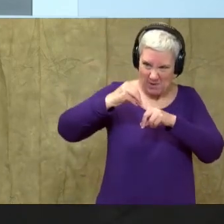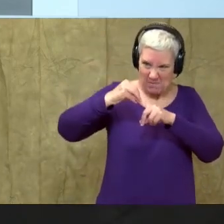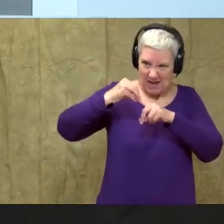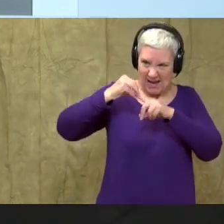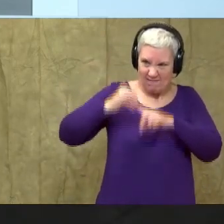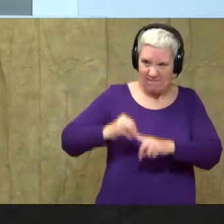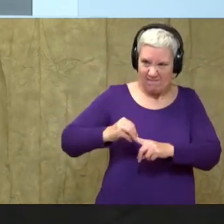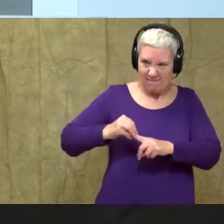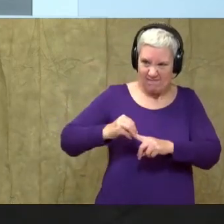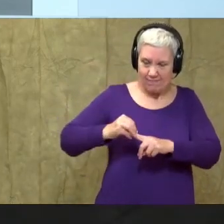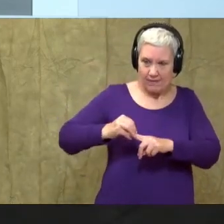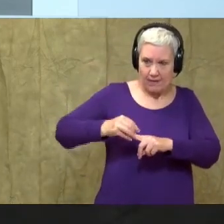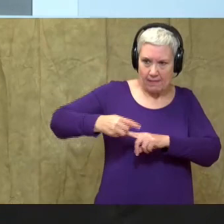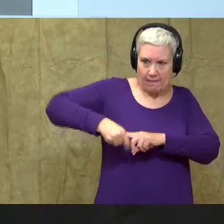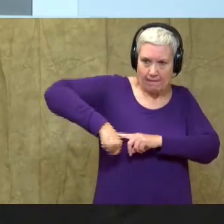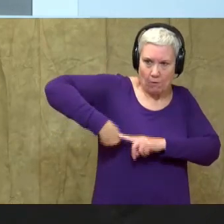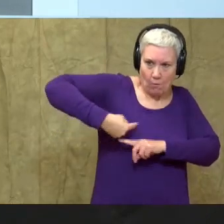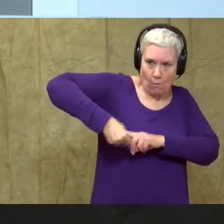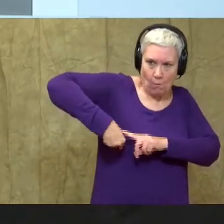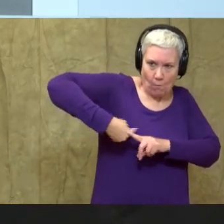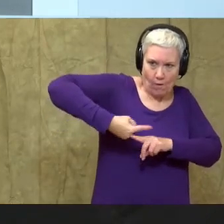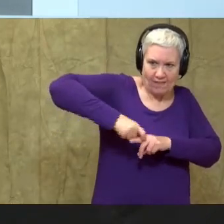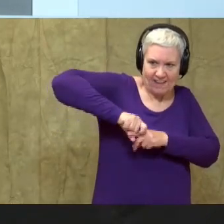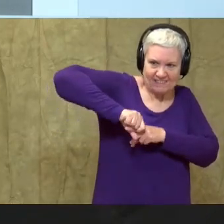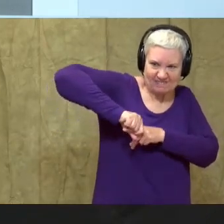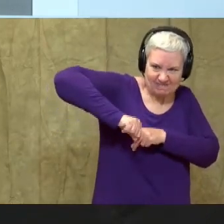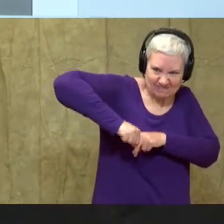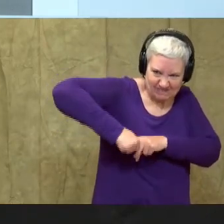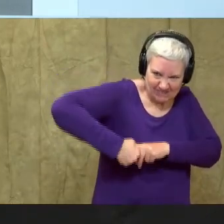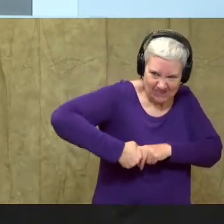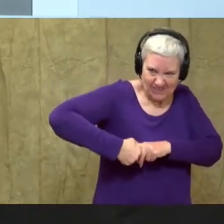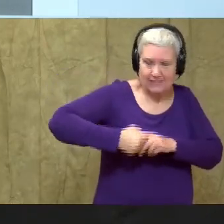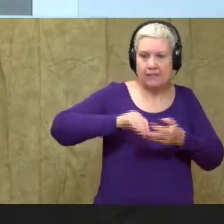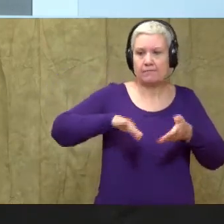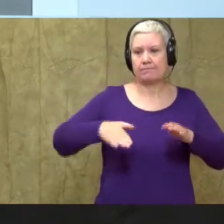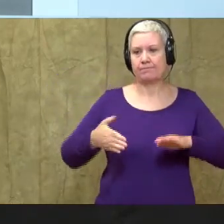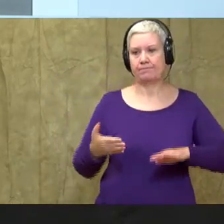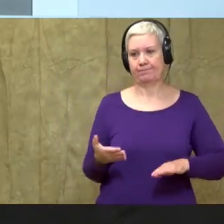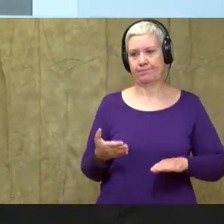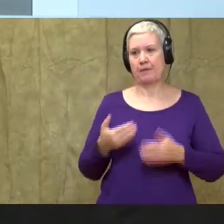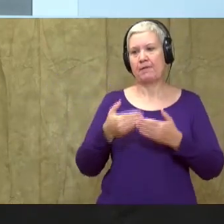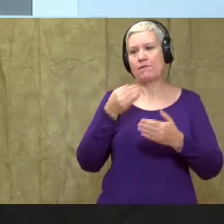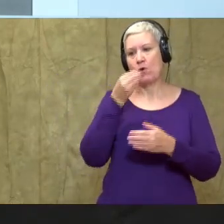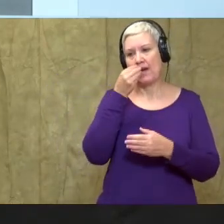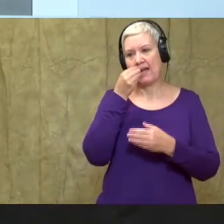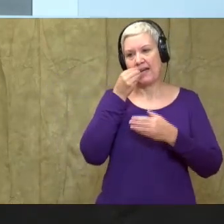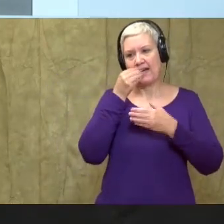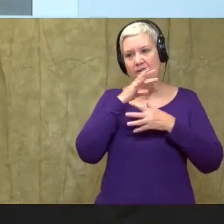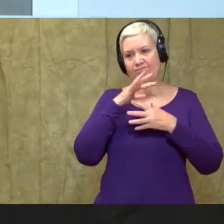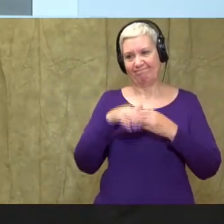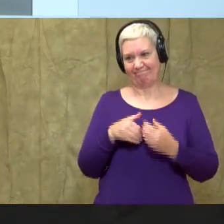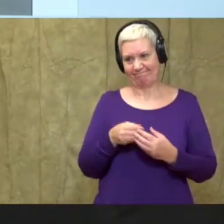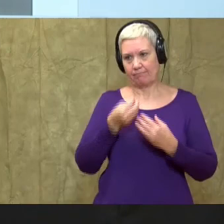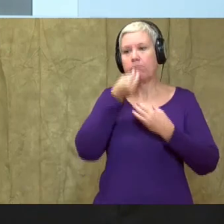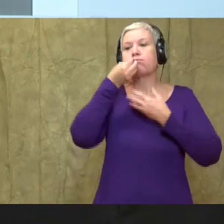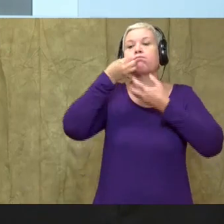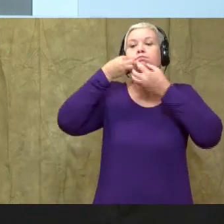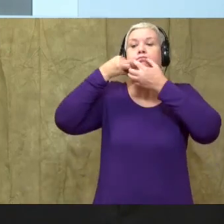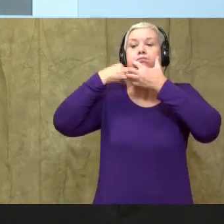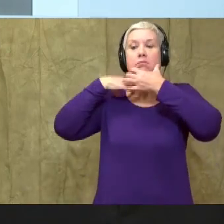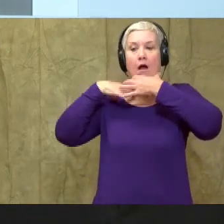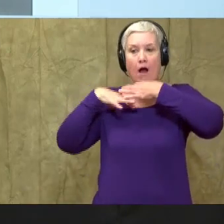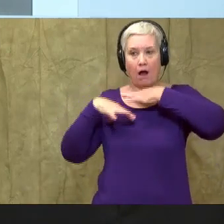prey, coil around the animal, and crush it to death before eating it whole. That's a pretty, that's